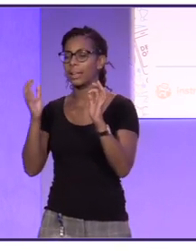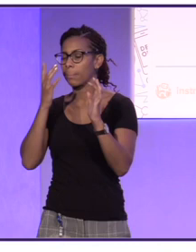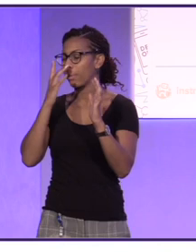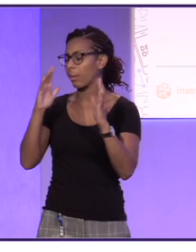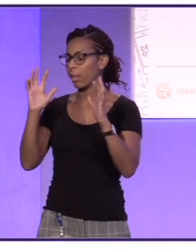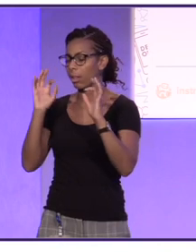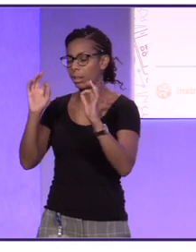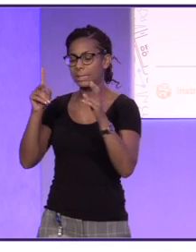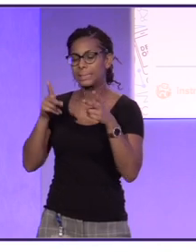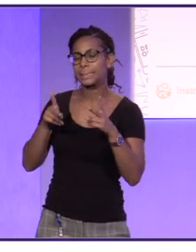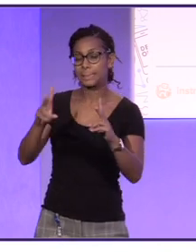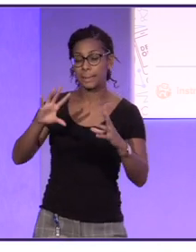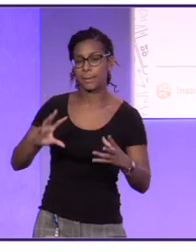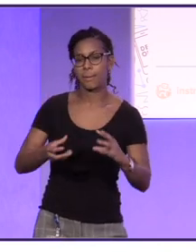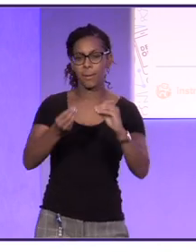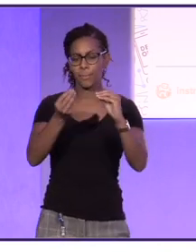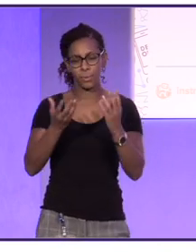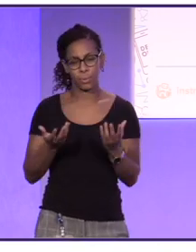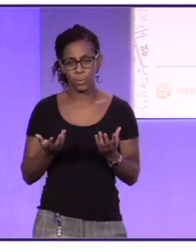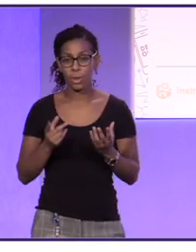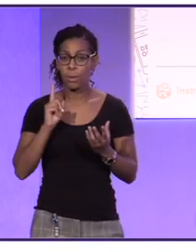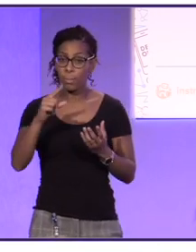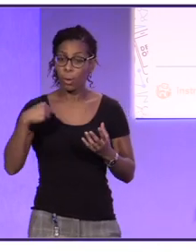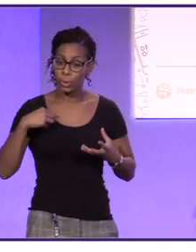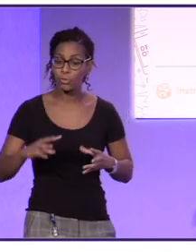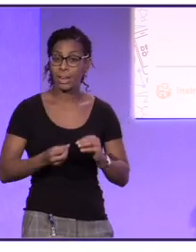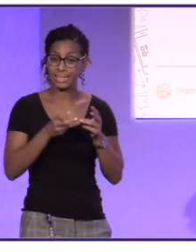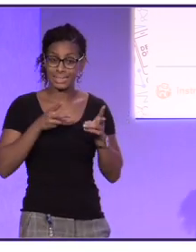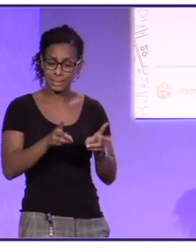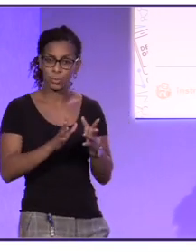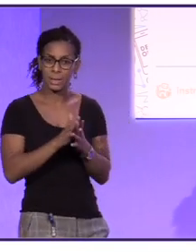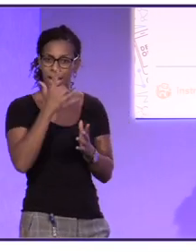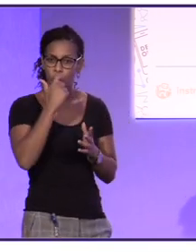But what we did build is a system that could limp into the